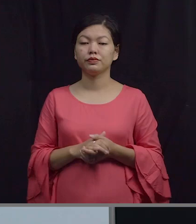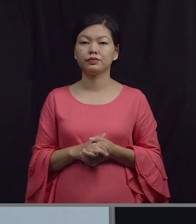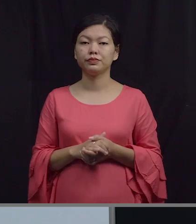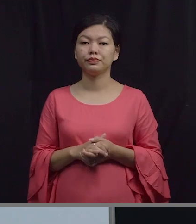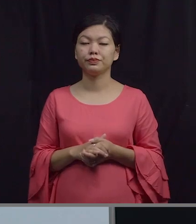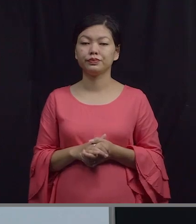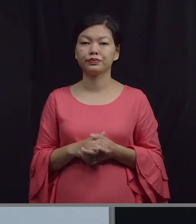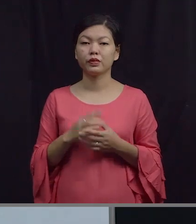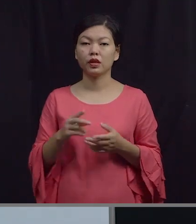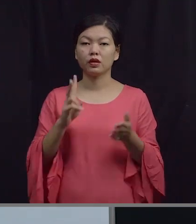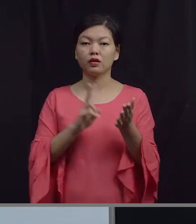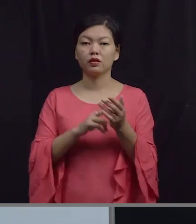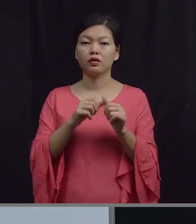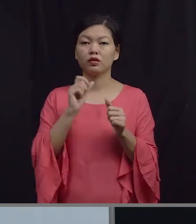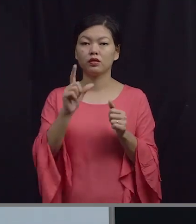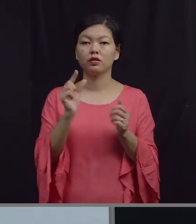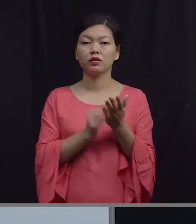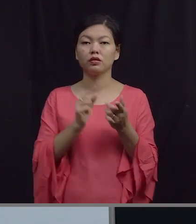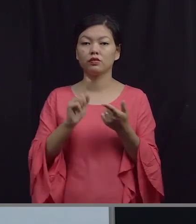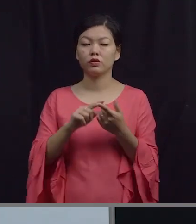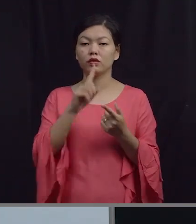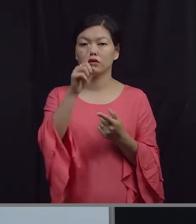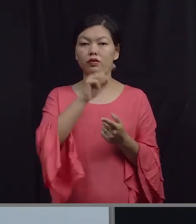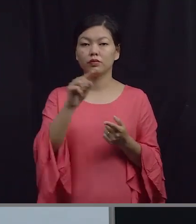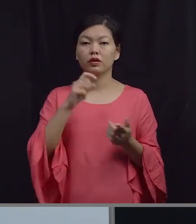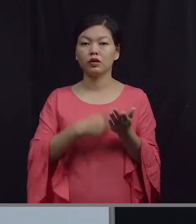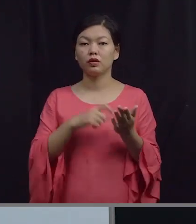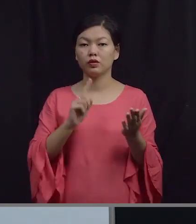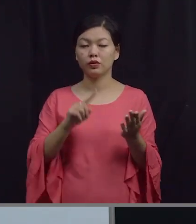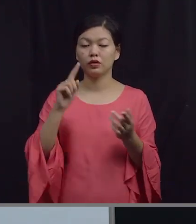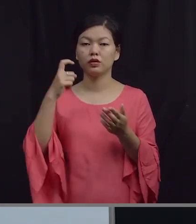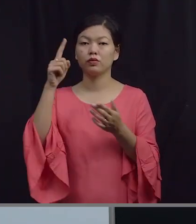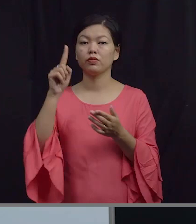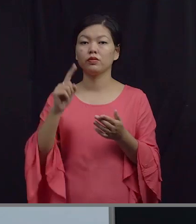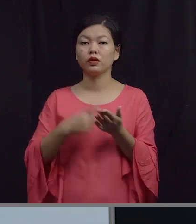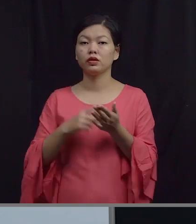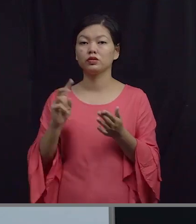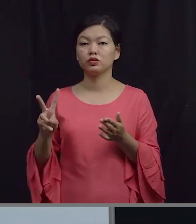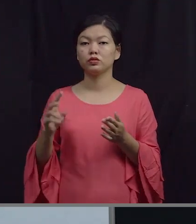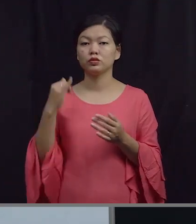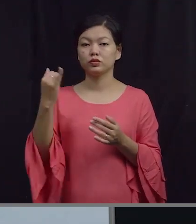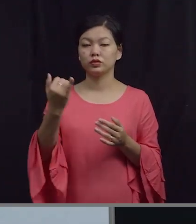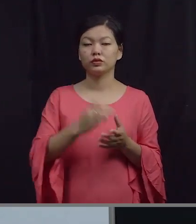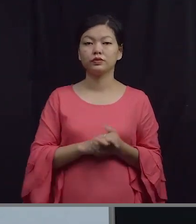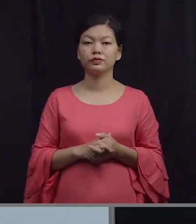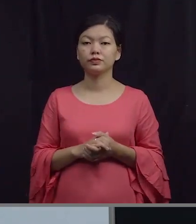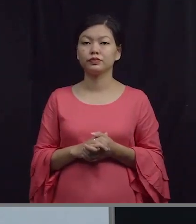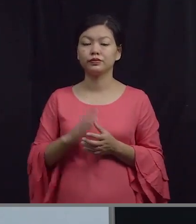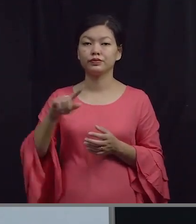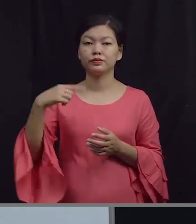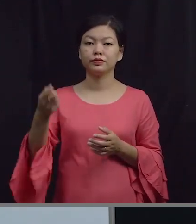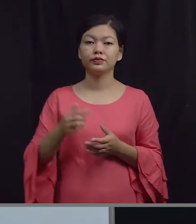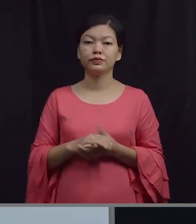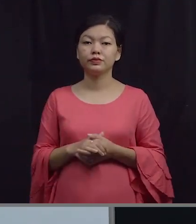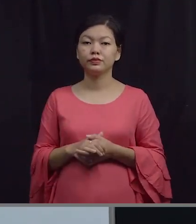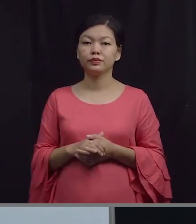just finding out the value of 1 by r1 minus 1 by r2, because I'm going to use this in the later part. Okay. So next,